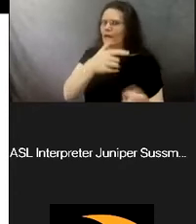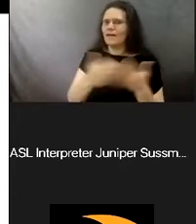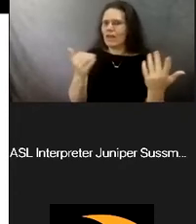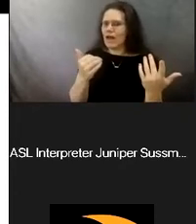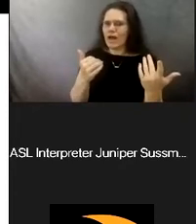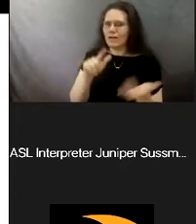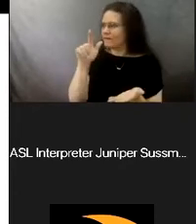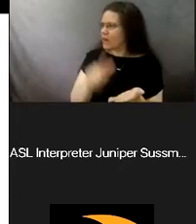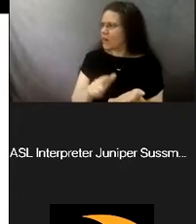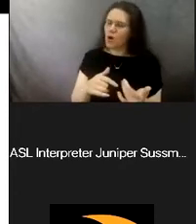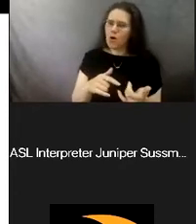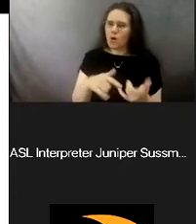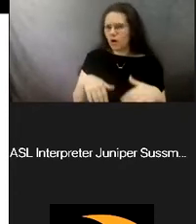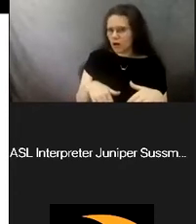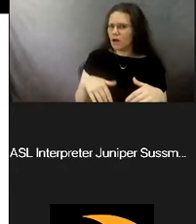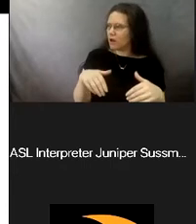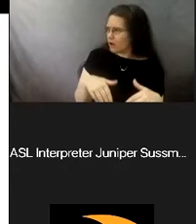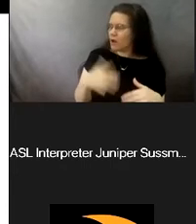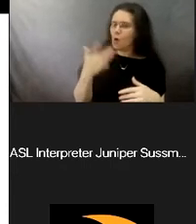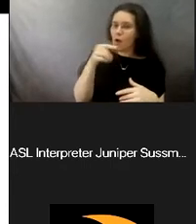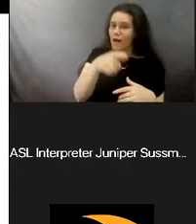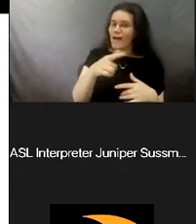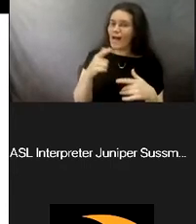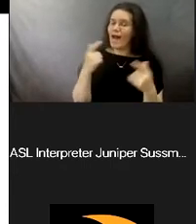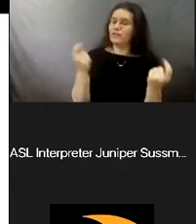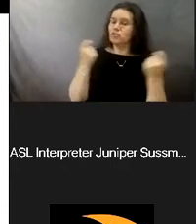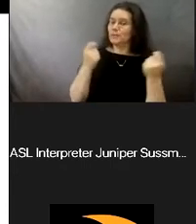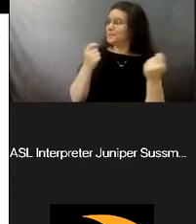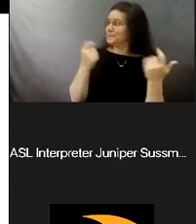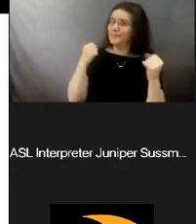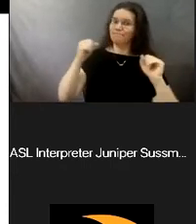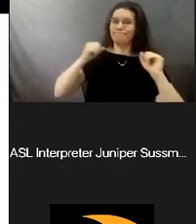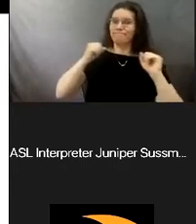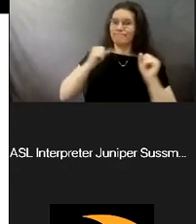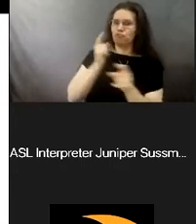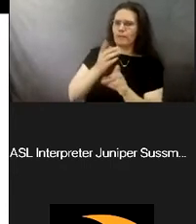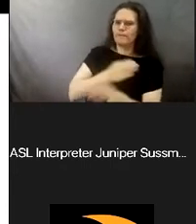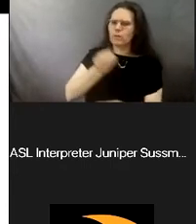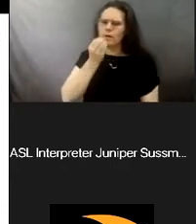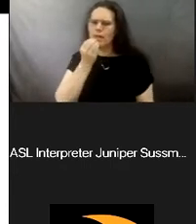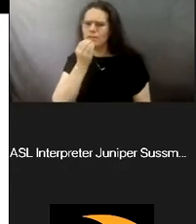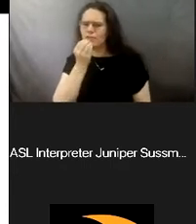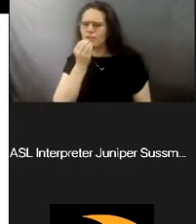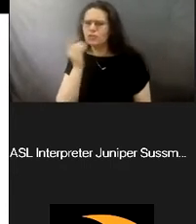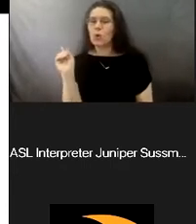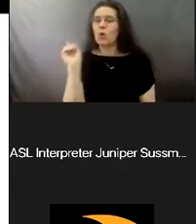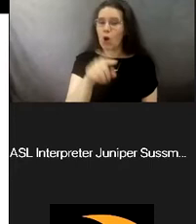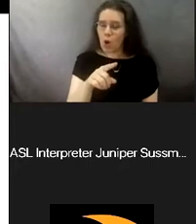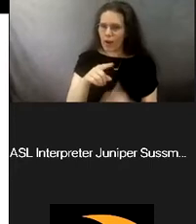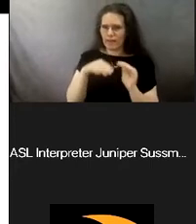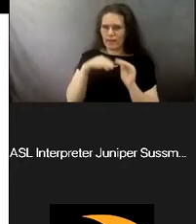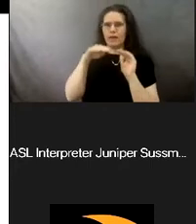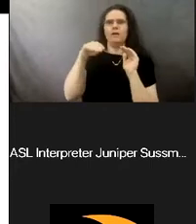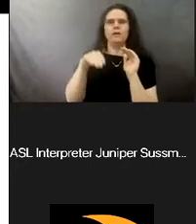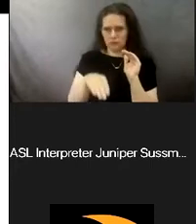gym class is right before lunch. And he goes to gym, ends up having a low. And then the simple accommodation for that might